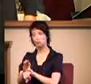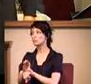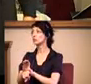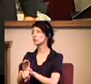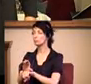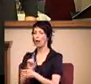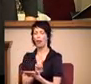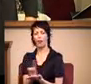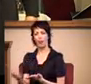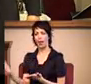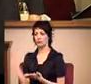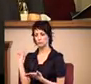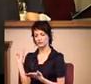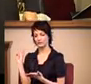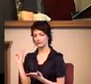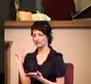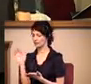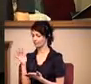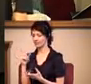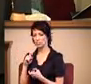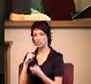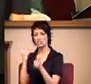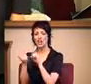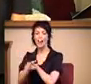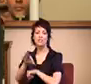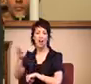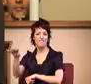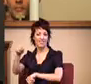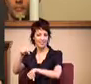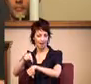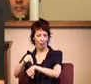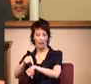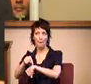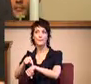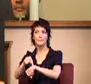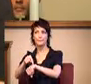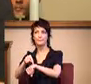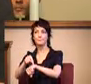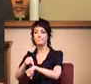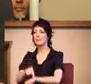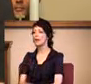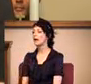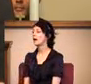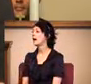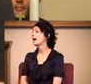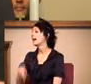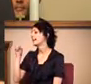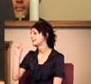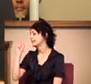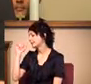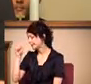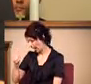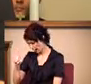and last week was the change of the time. And yeah.